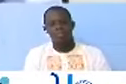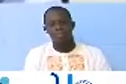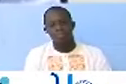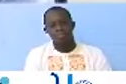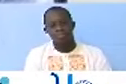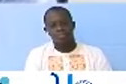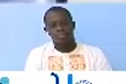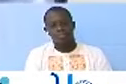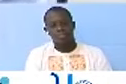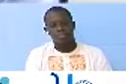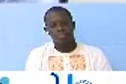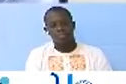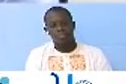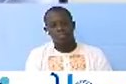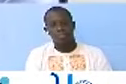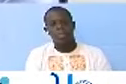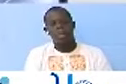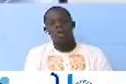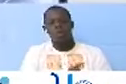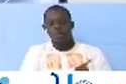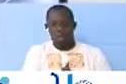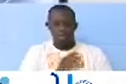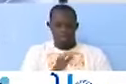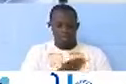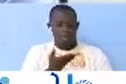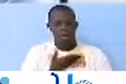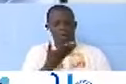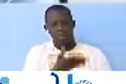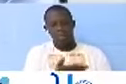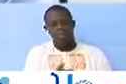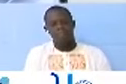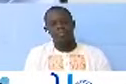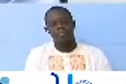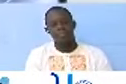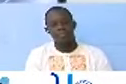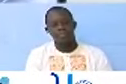So, Mokono, we are